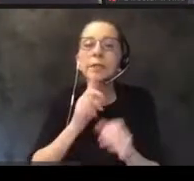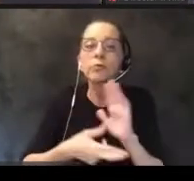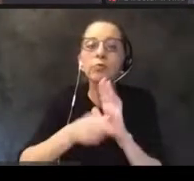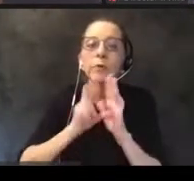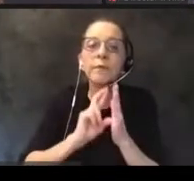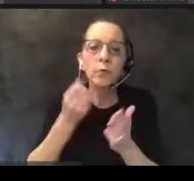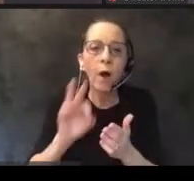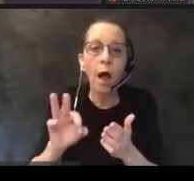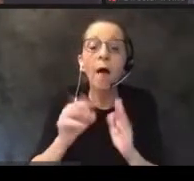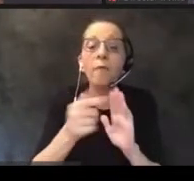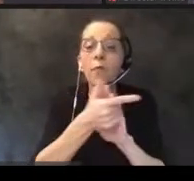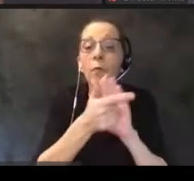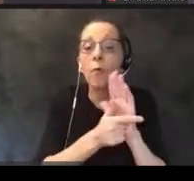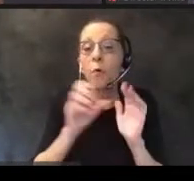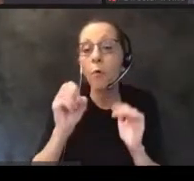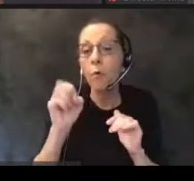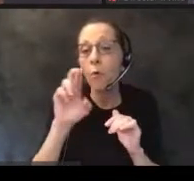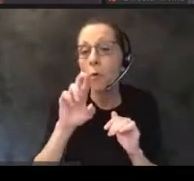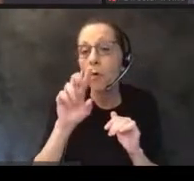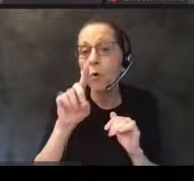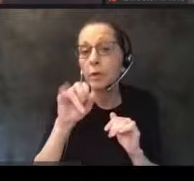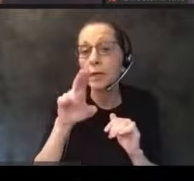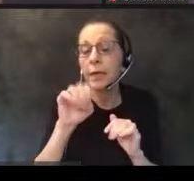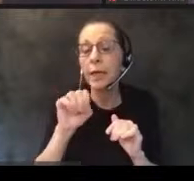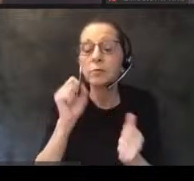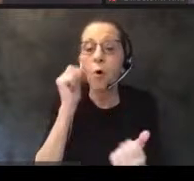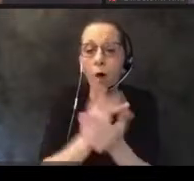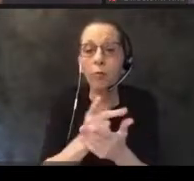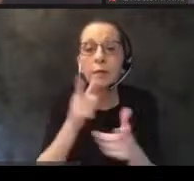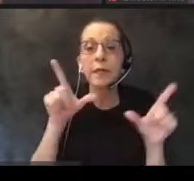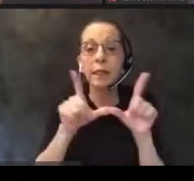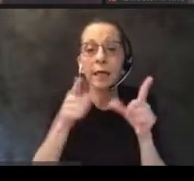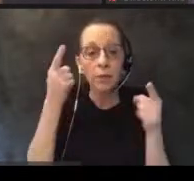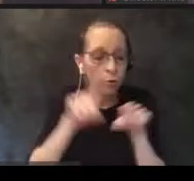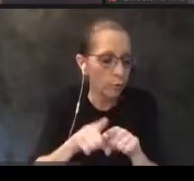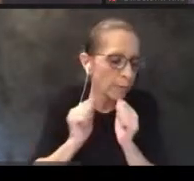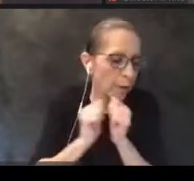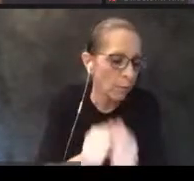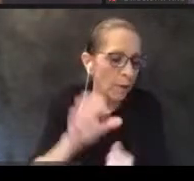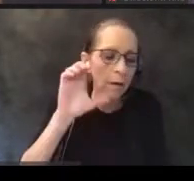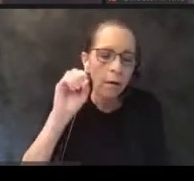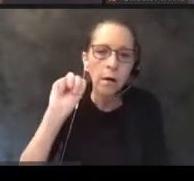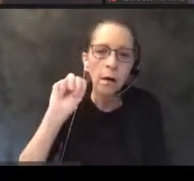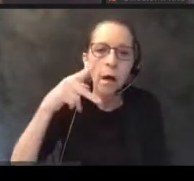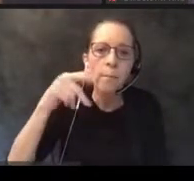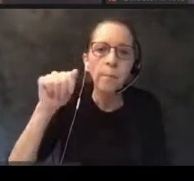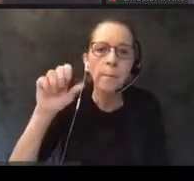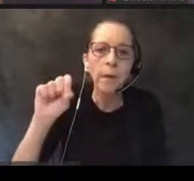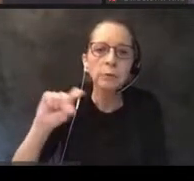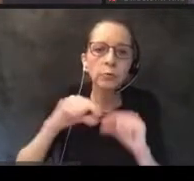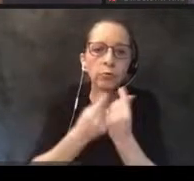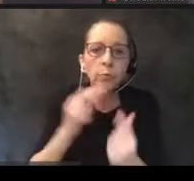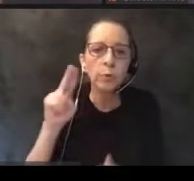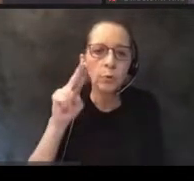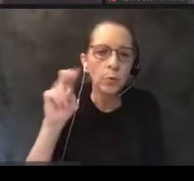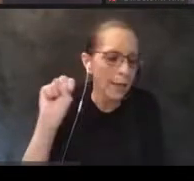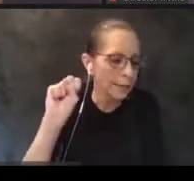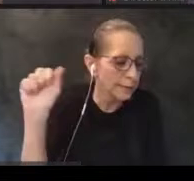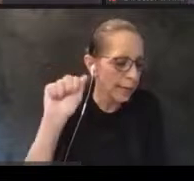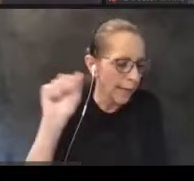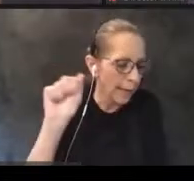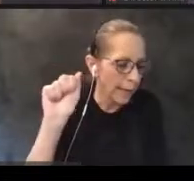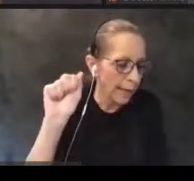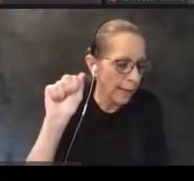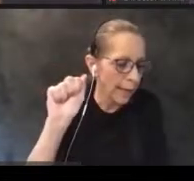an ordinance authorizing a license agreement with Compass Group USA by and through